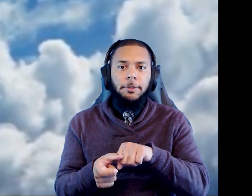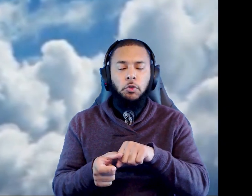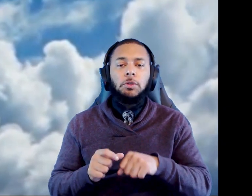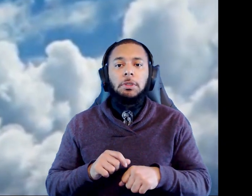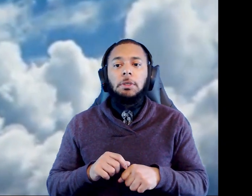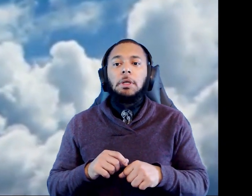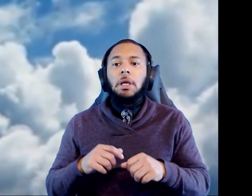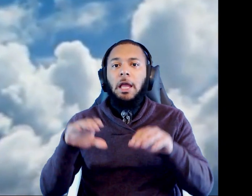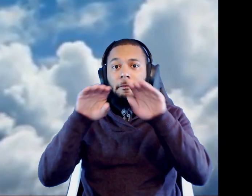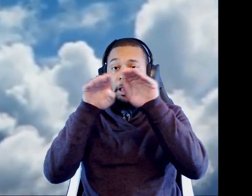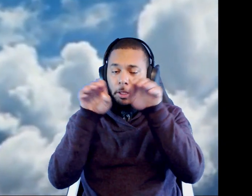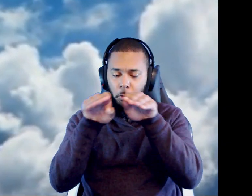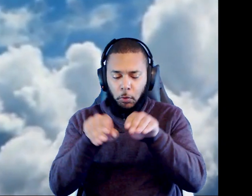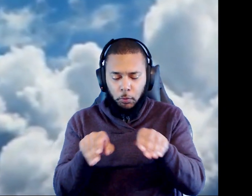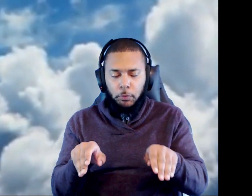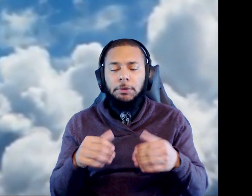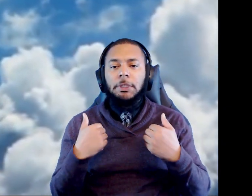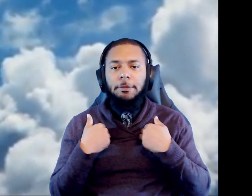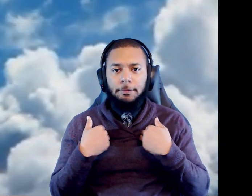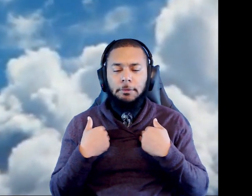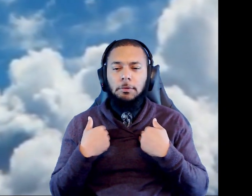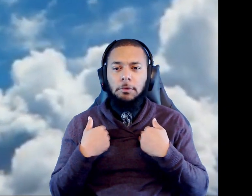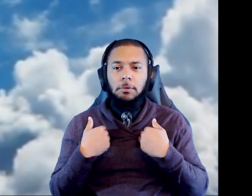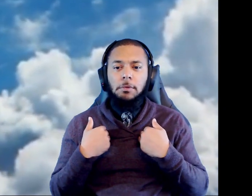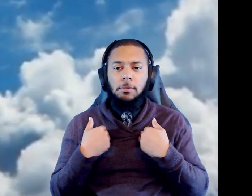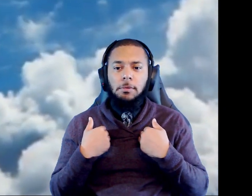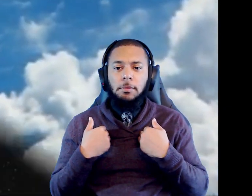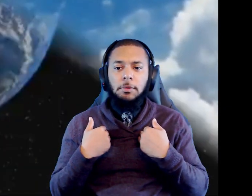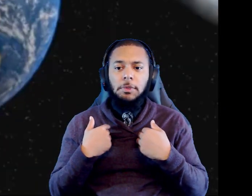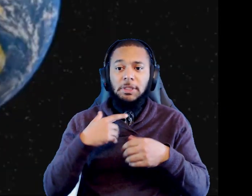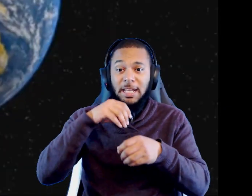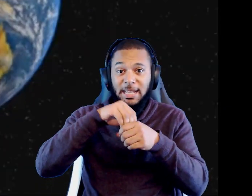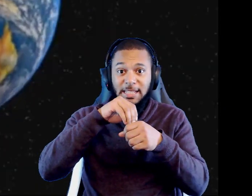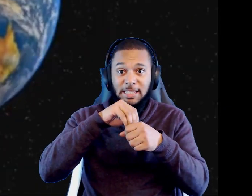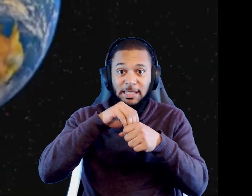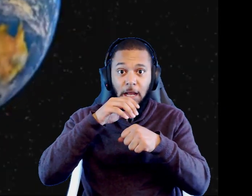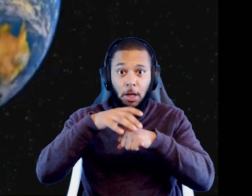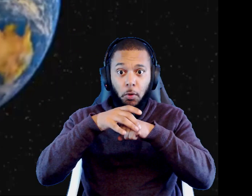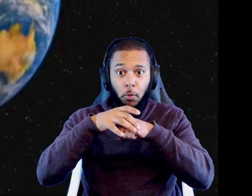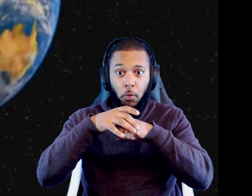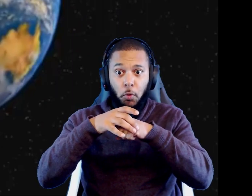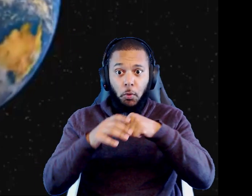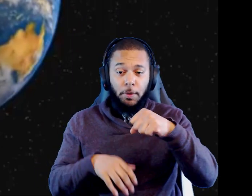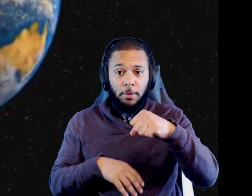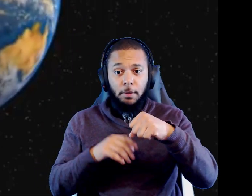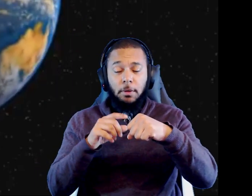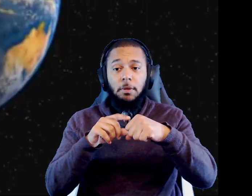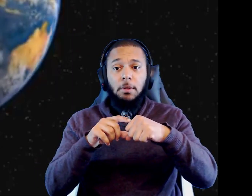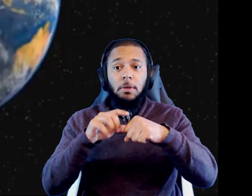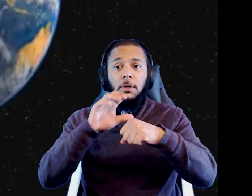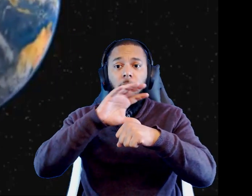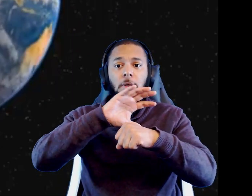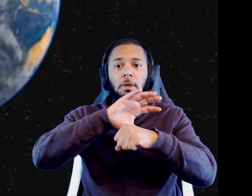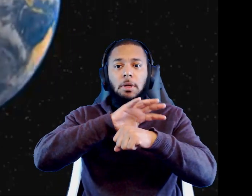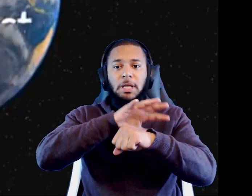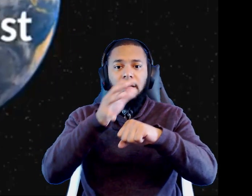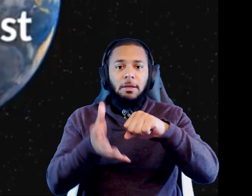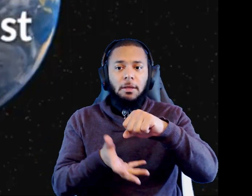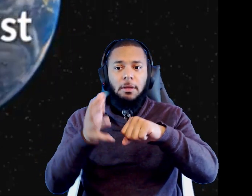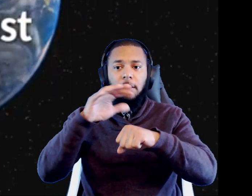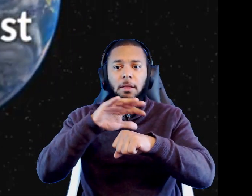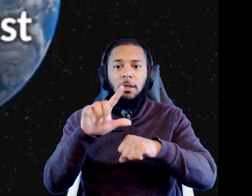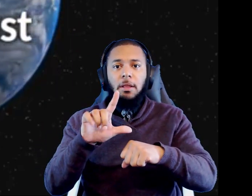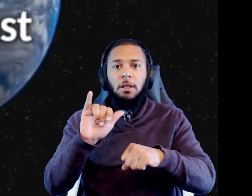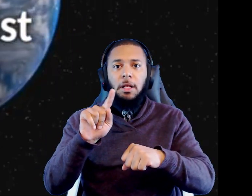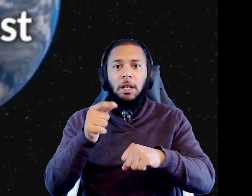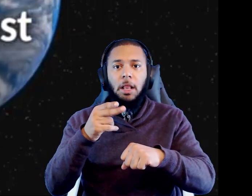Atmosphere is divided into layers. Let's look on the inside of the Earth. Outside of the Earth is considered to be the lithosphere.